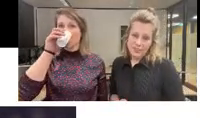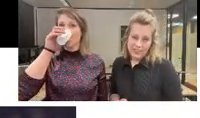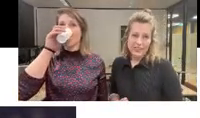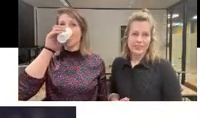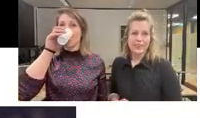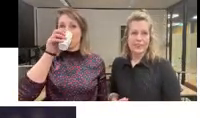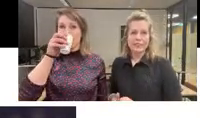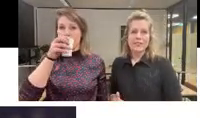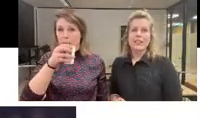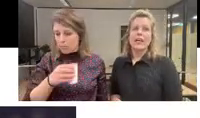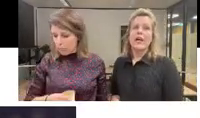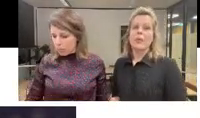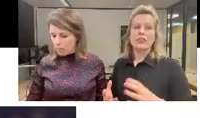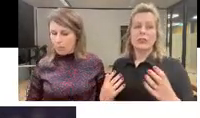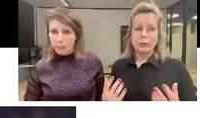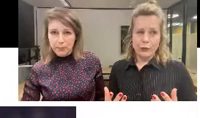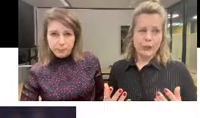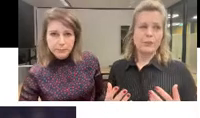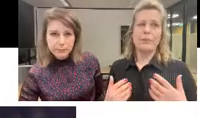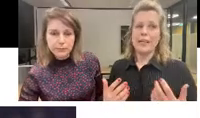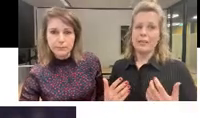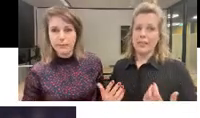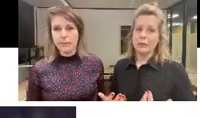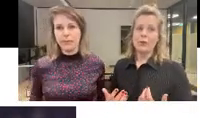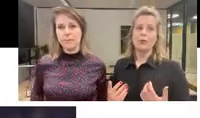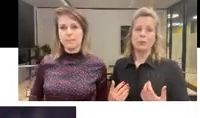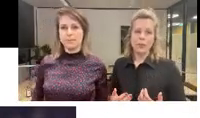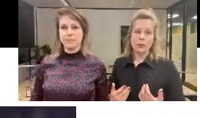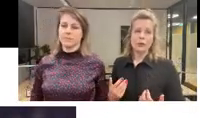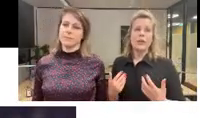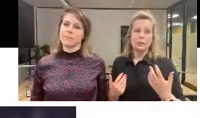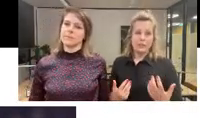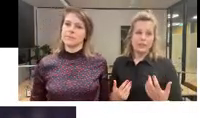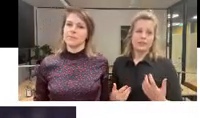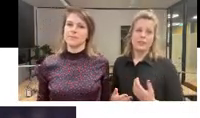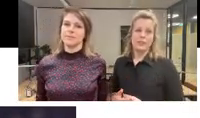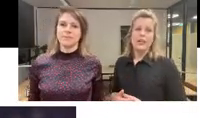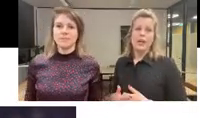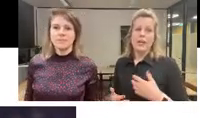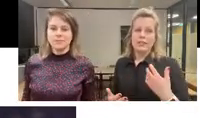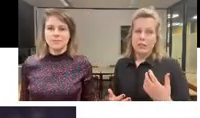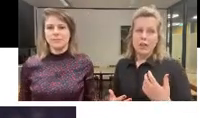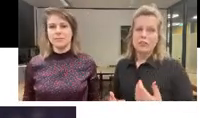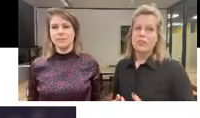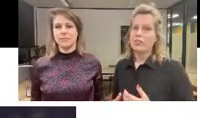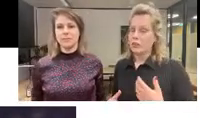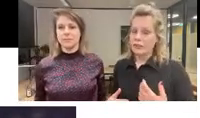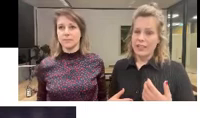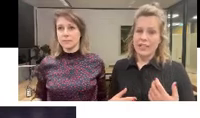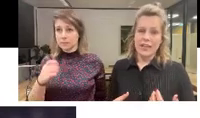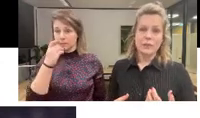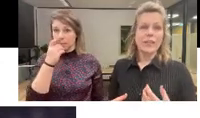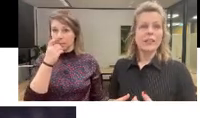was 16 years, was referred by their general remedial practitioner, psychologist